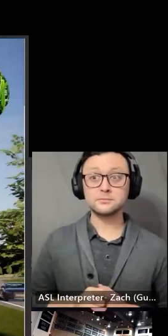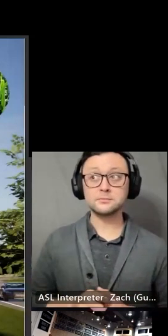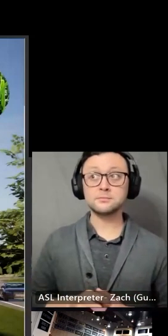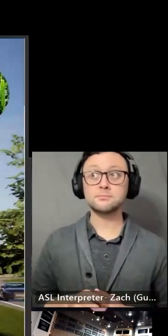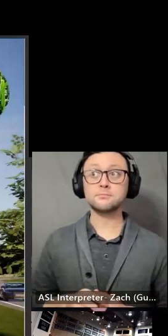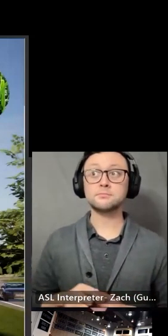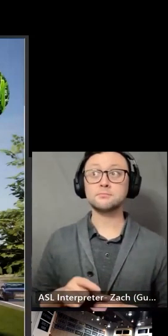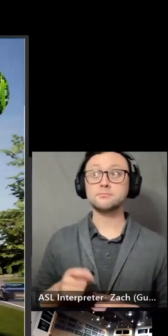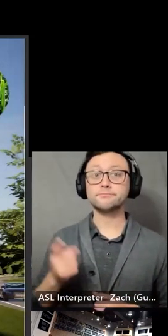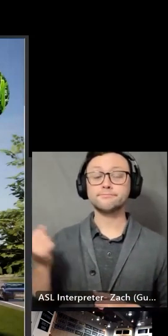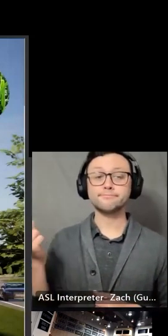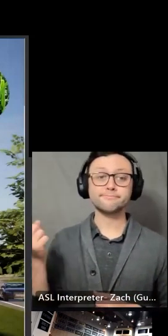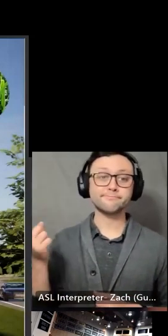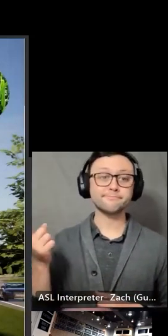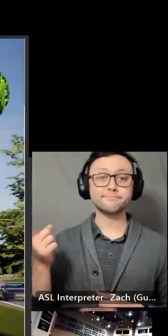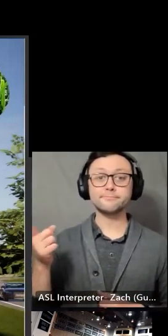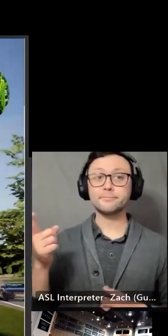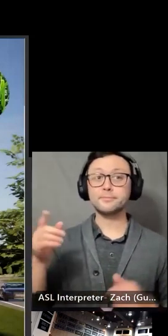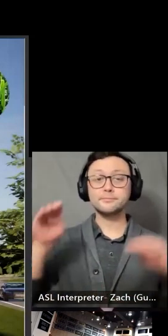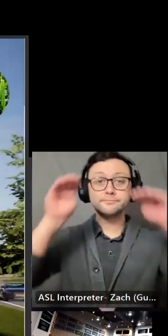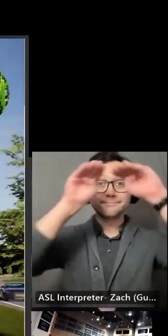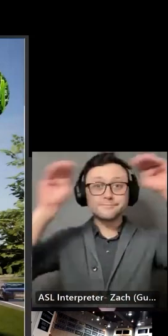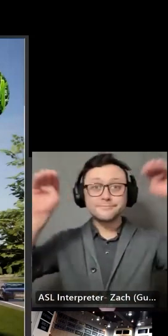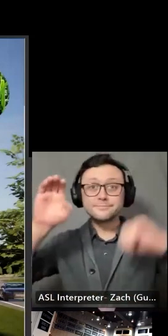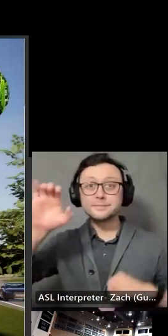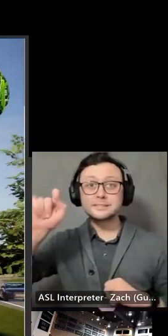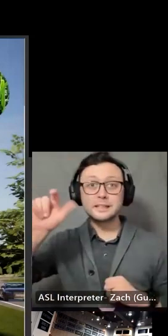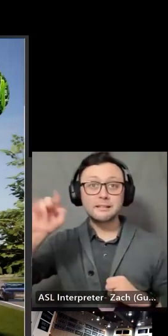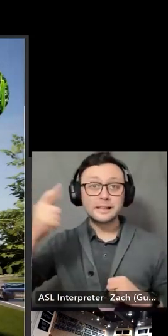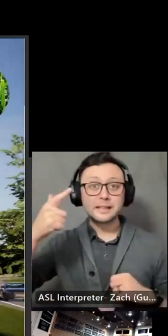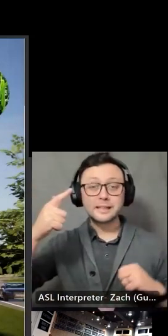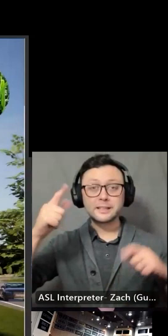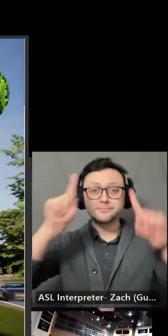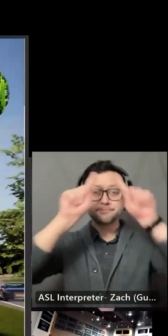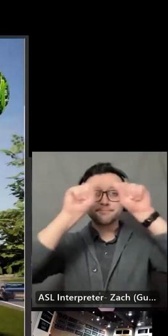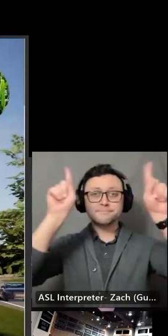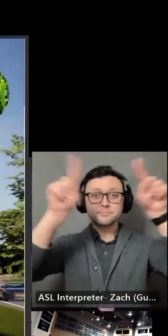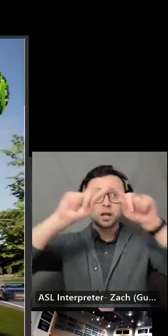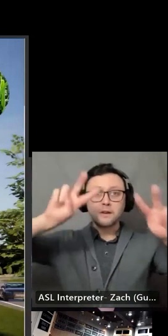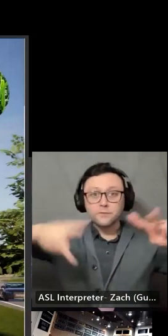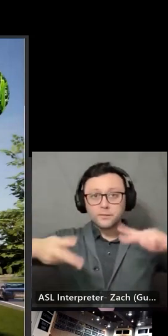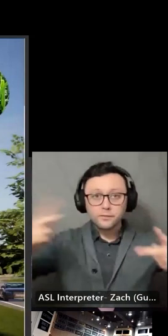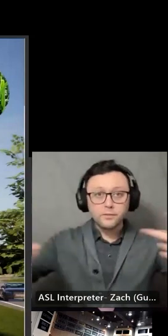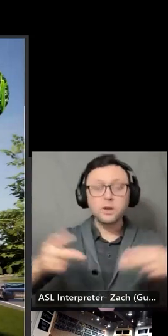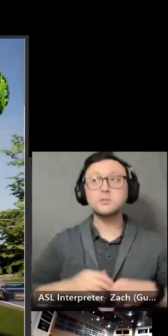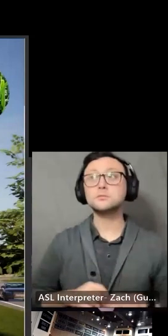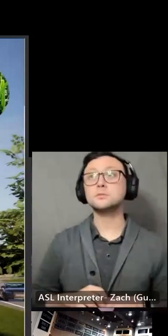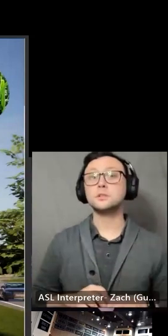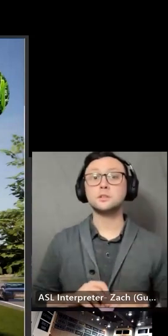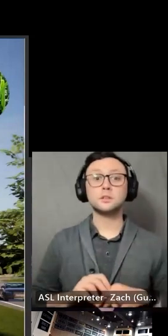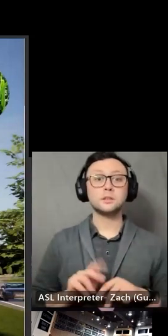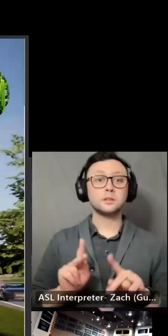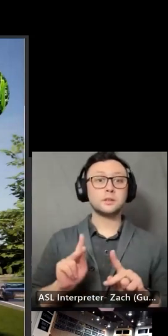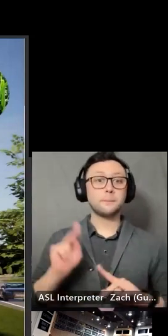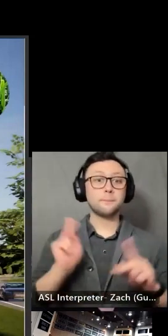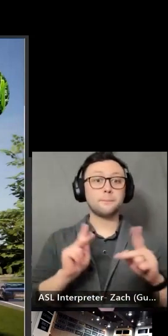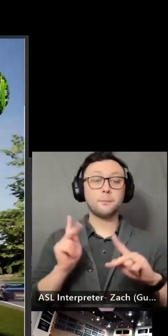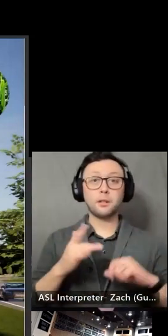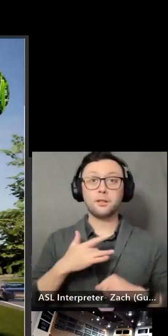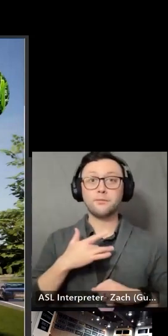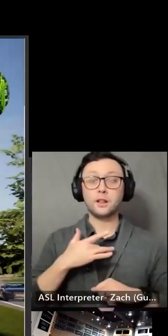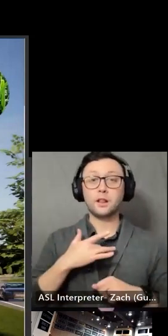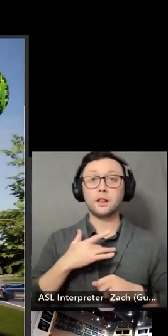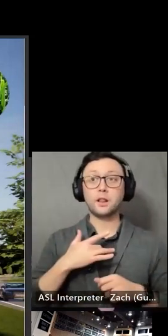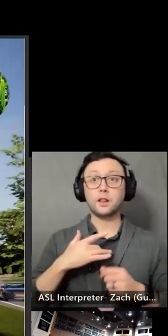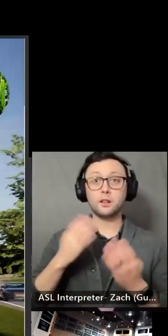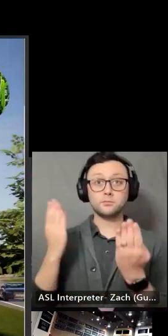had ceiling tiles falling down on people. You've had situations where people dragged to their death. You've had